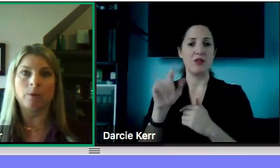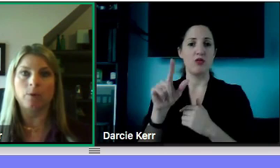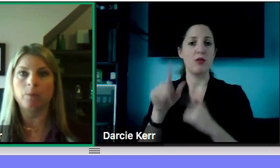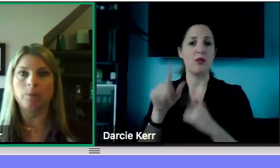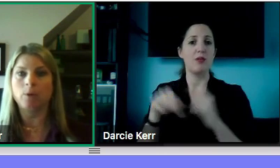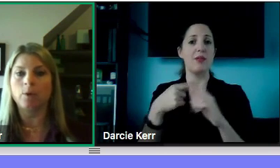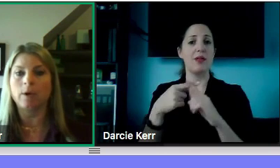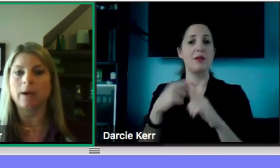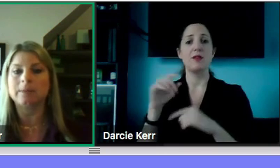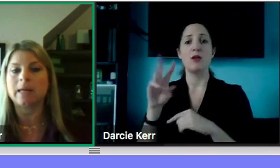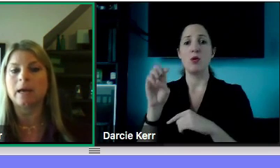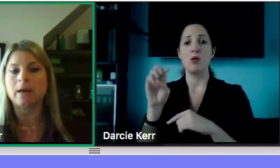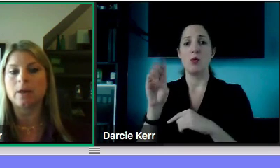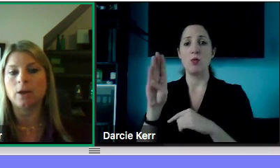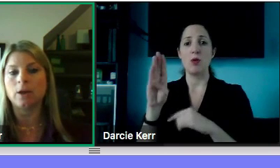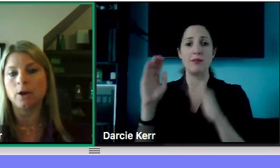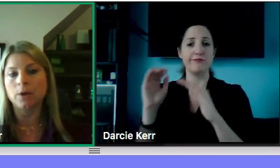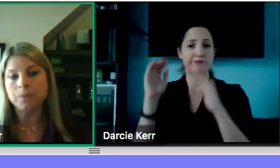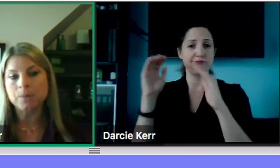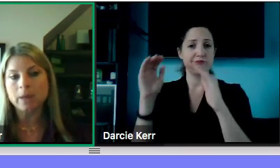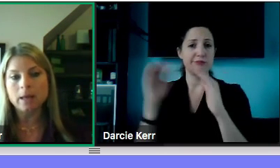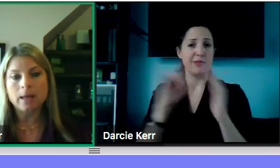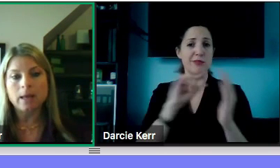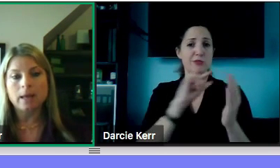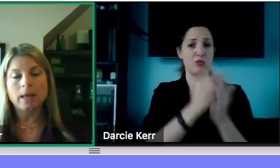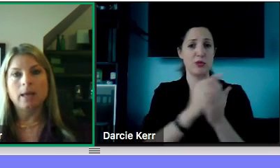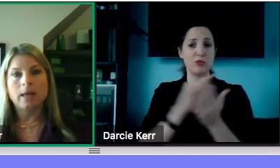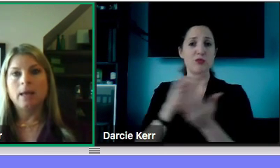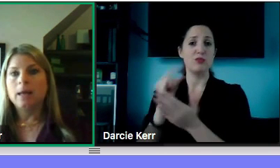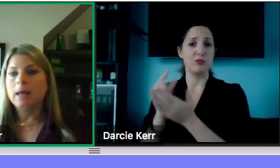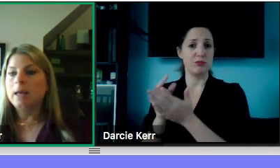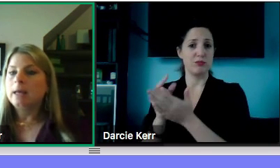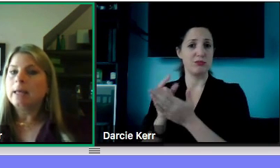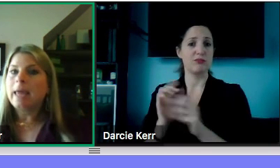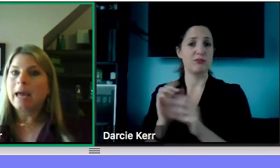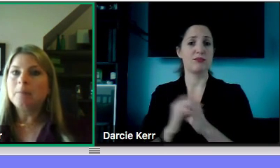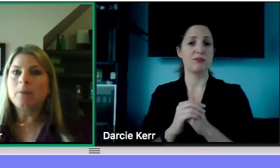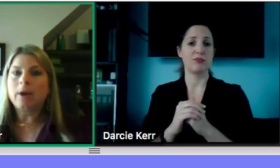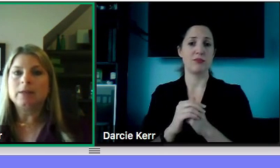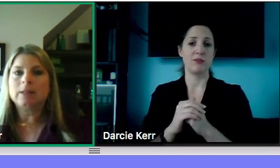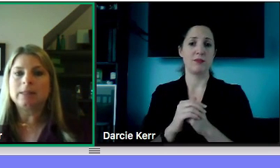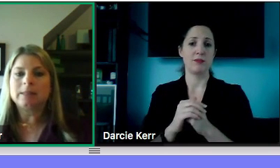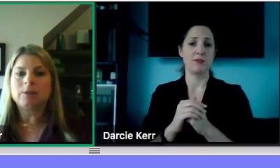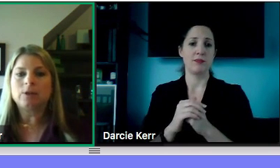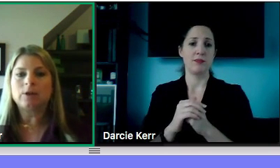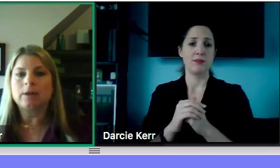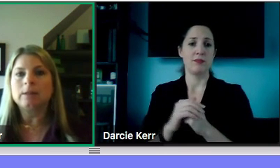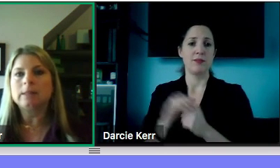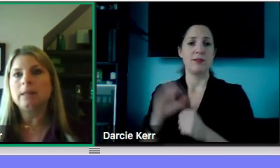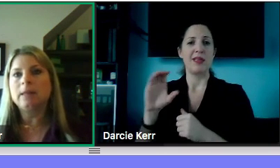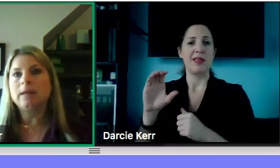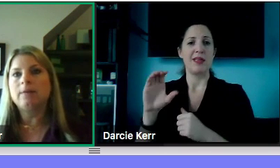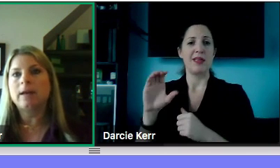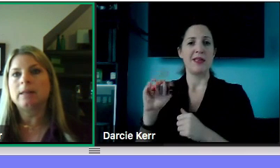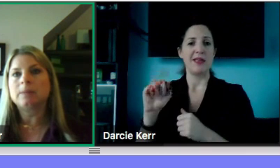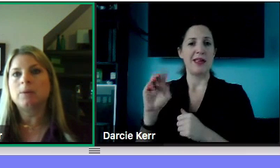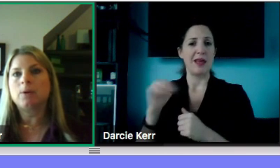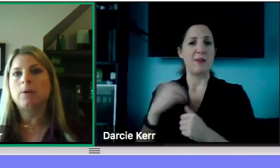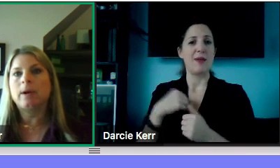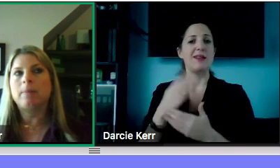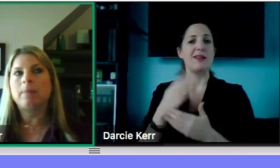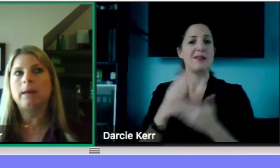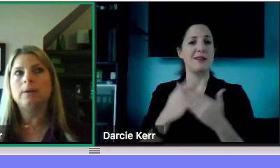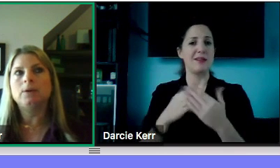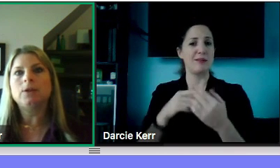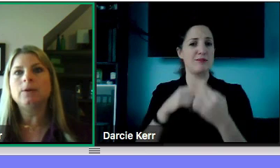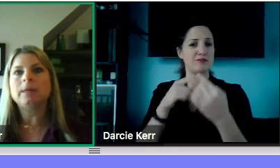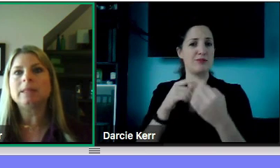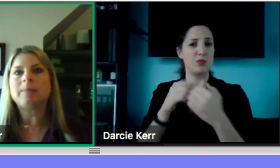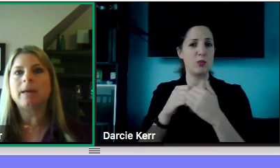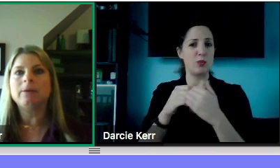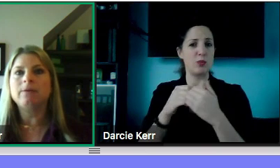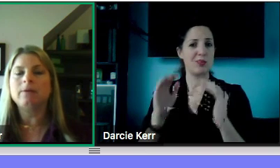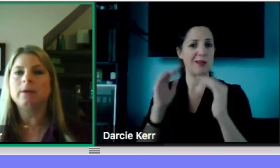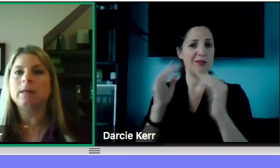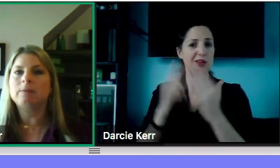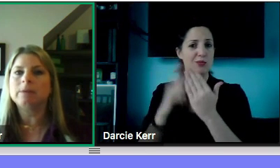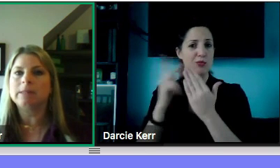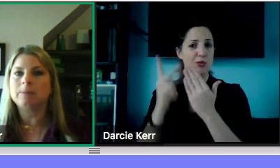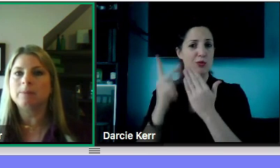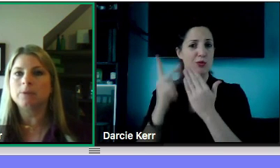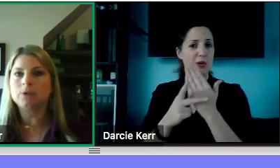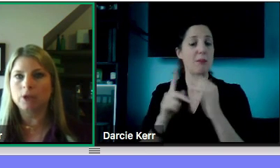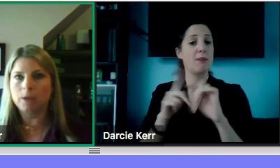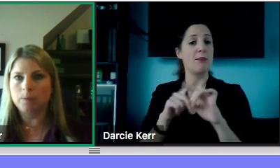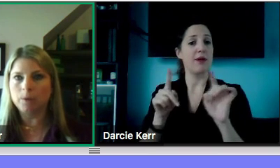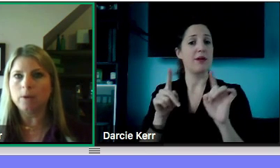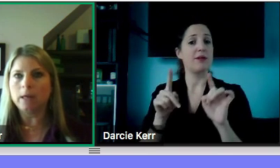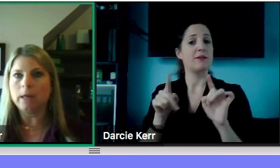graduated from both programs that year. Cam ran into some struggles in the advanced program, but to his benefit, he